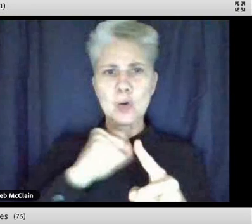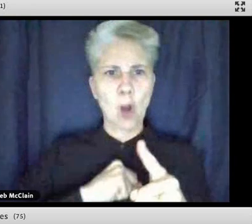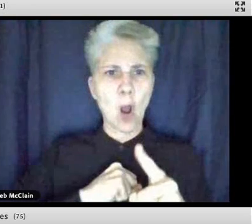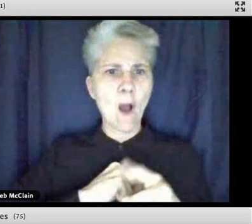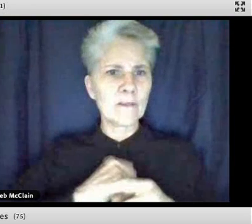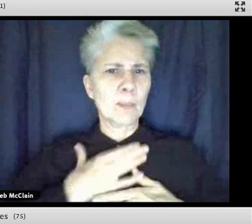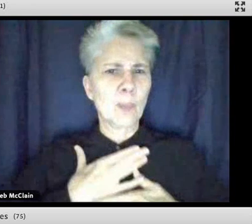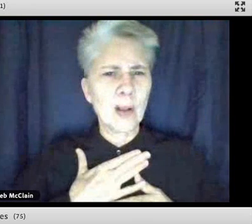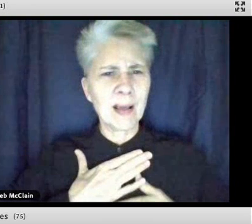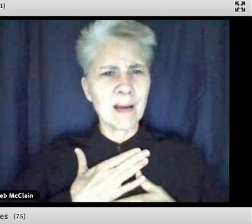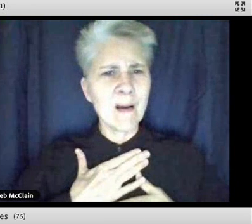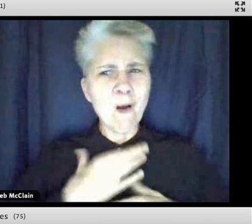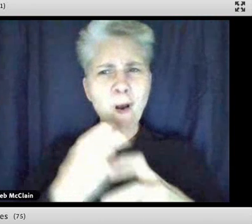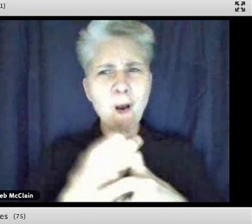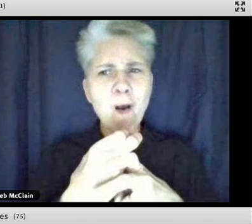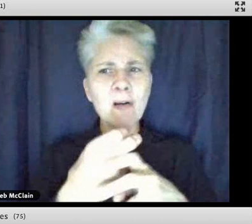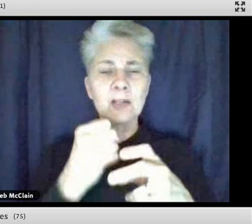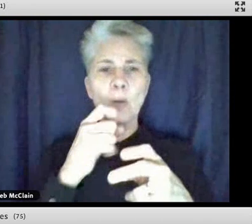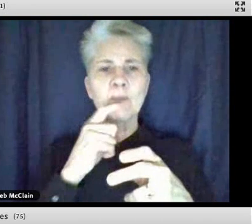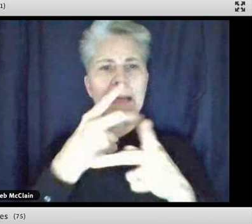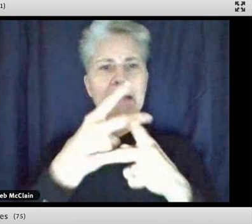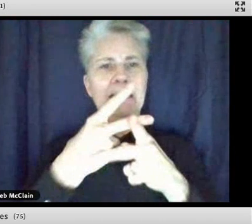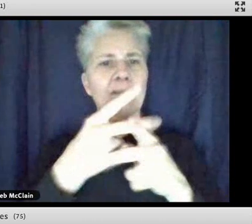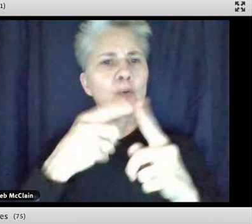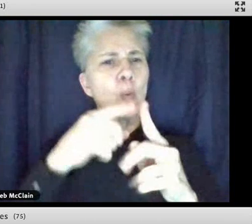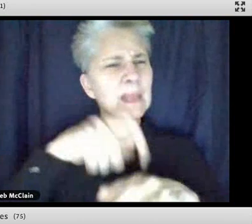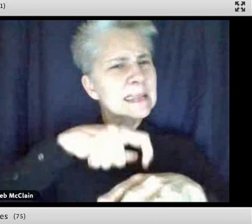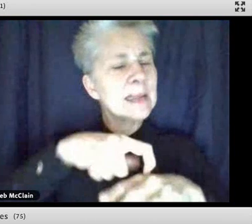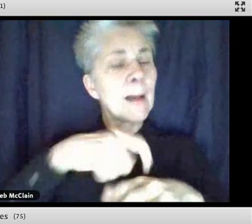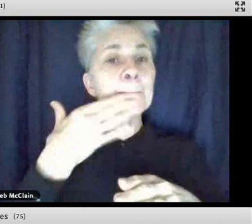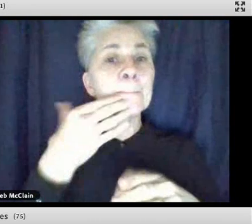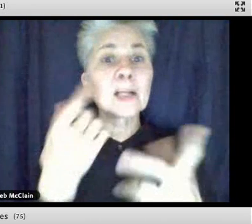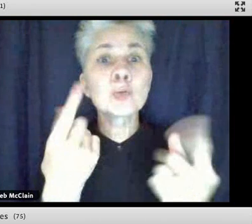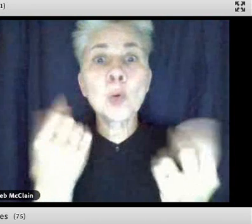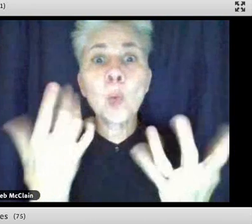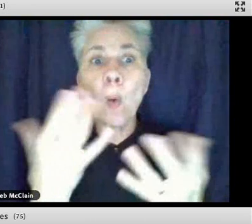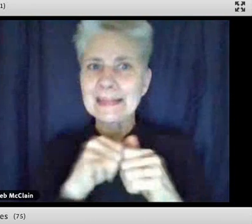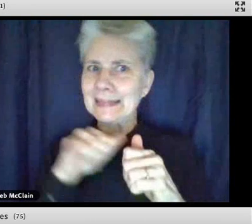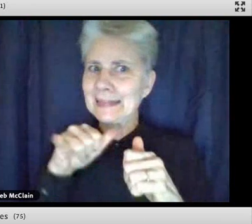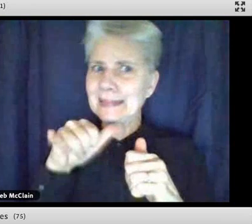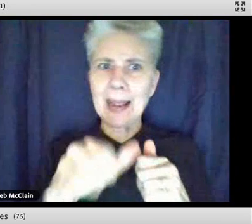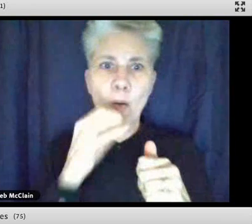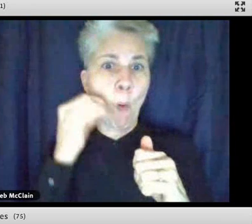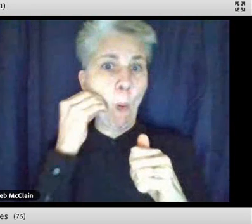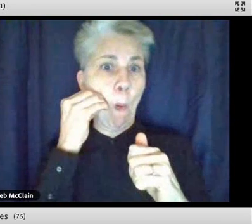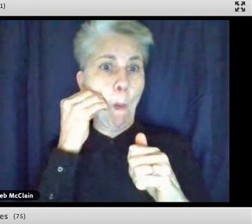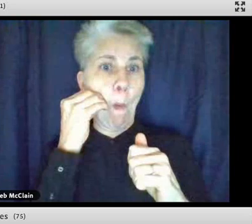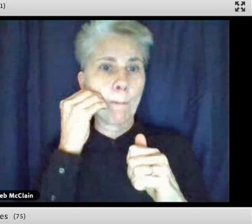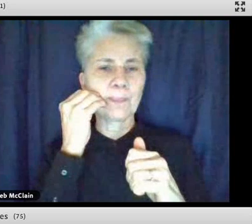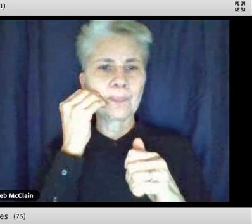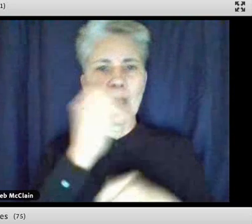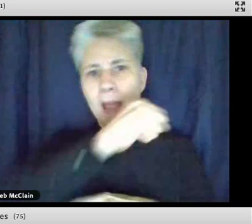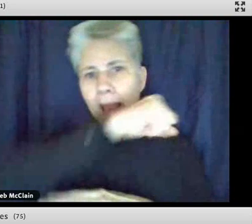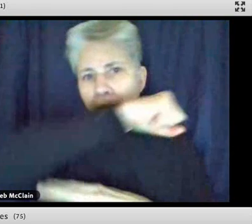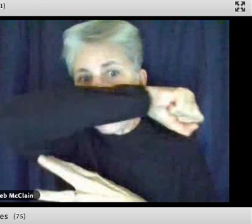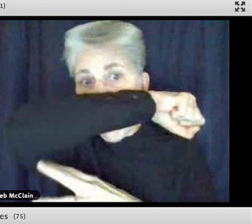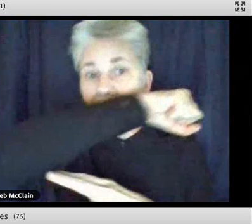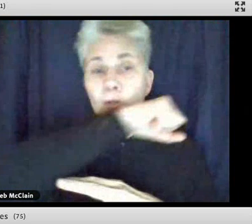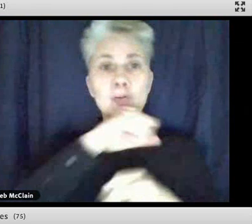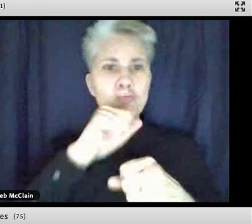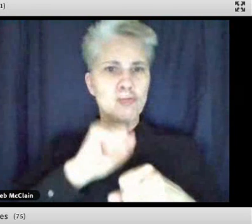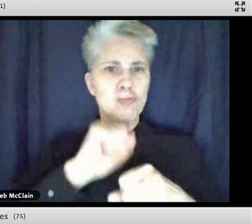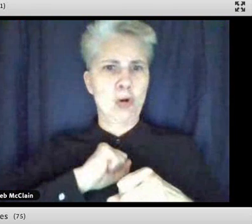breath. And so, we just need to be careful during this time. The best thing you can do is stay home, cover your cough or sneeze, and make